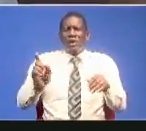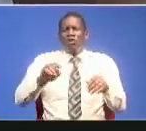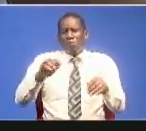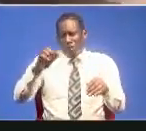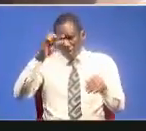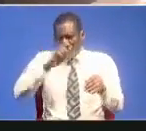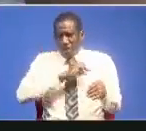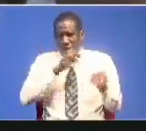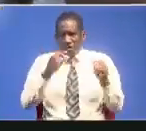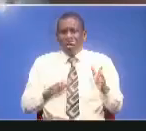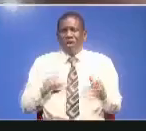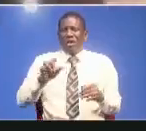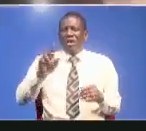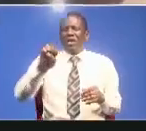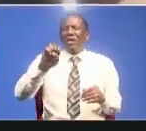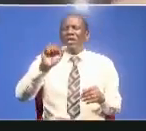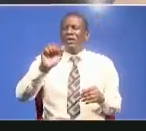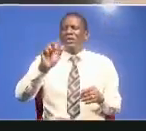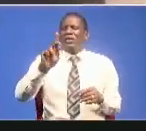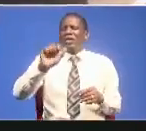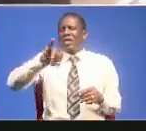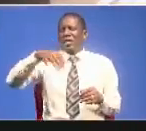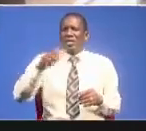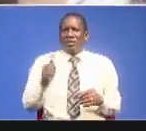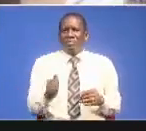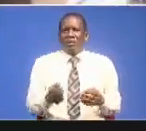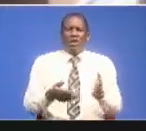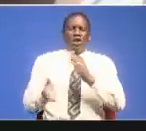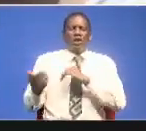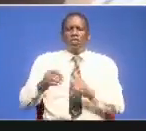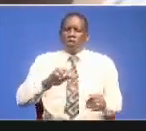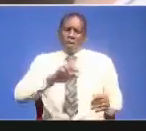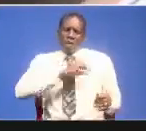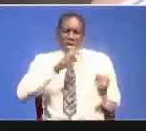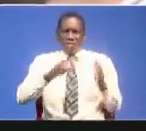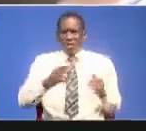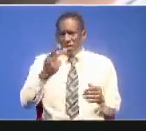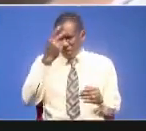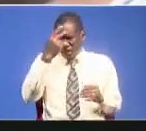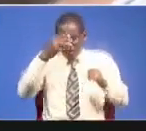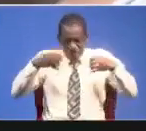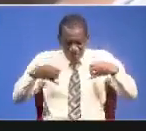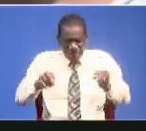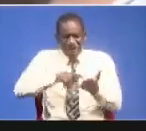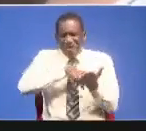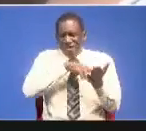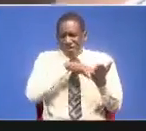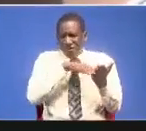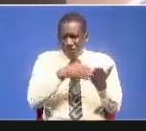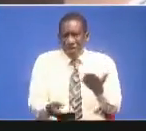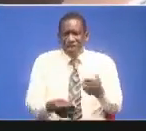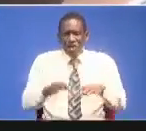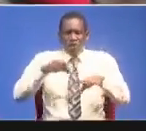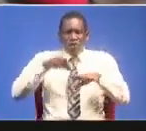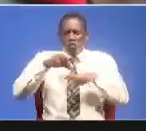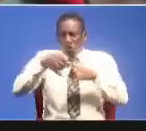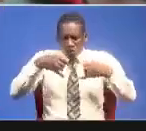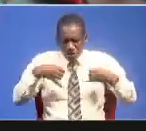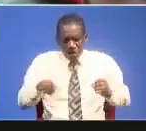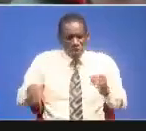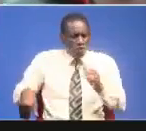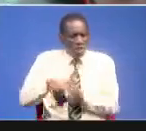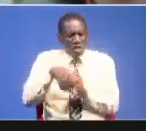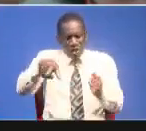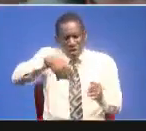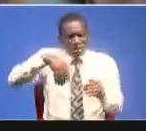market. Akashindwa. So huko akakuja akataka ku grab hii market. Who are you? Sakaja, wewe ni nani? Heri Kidero.